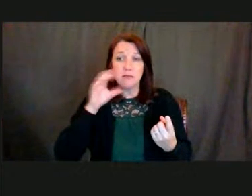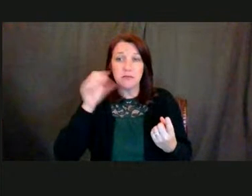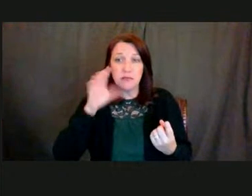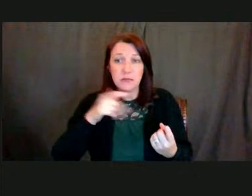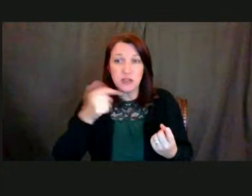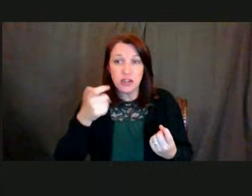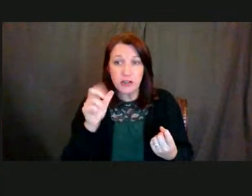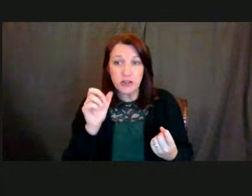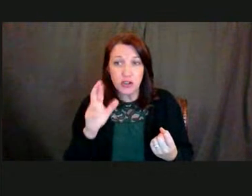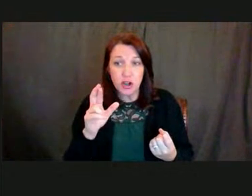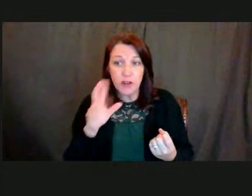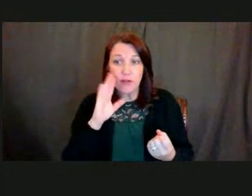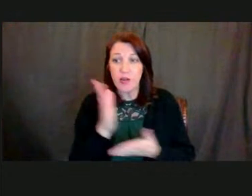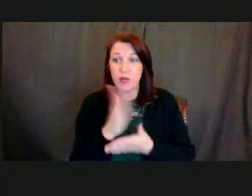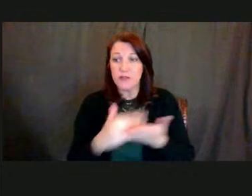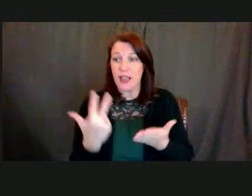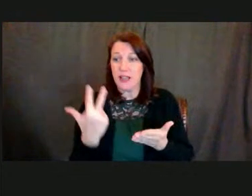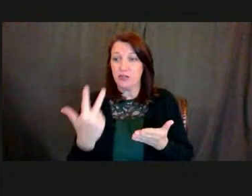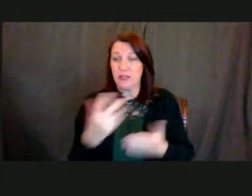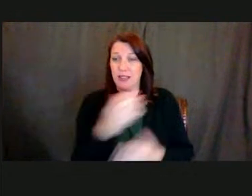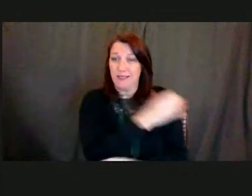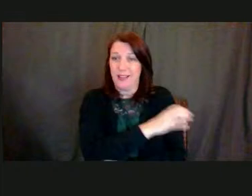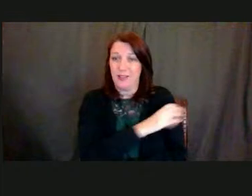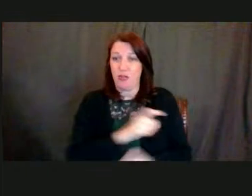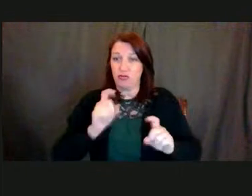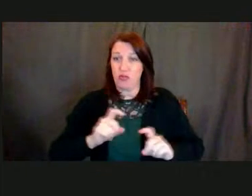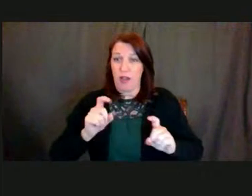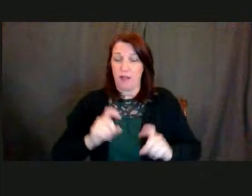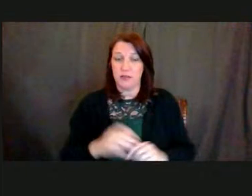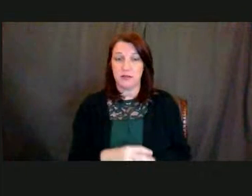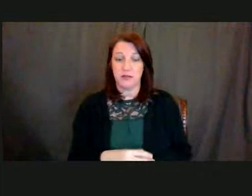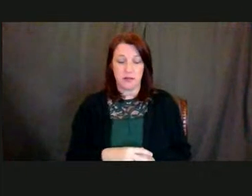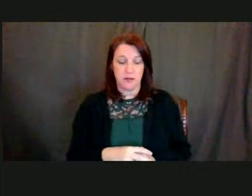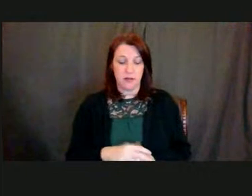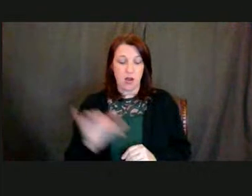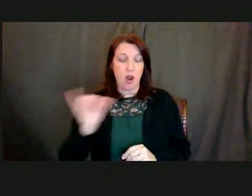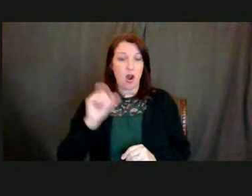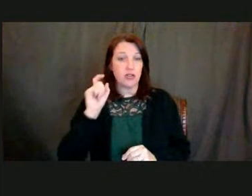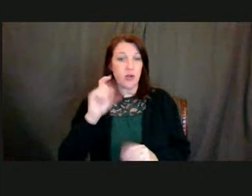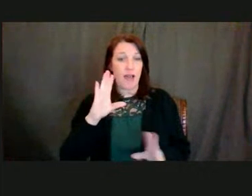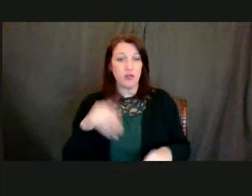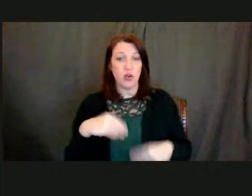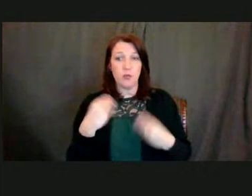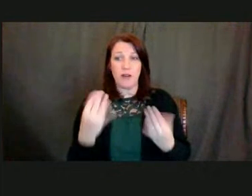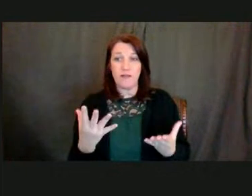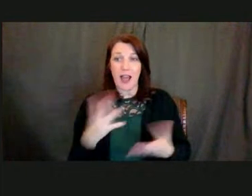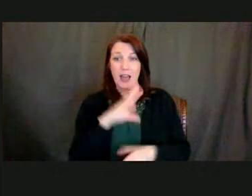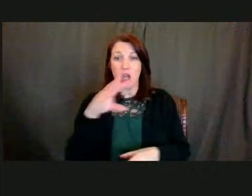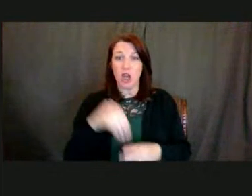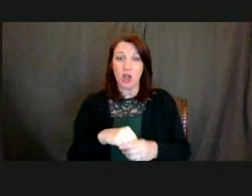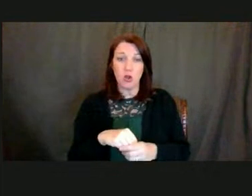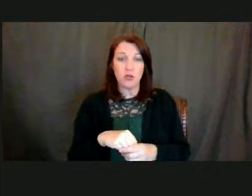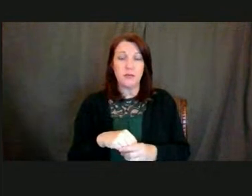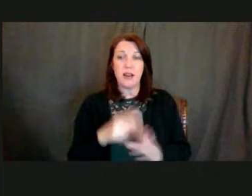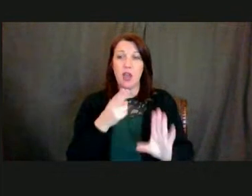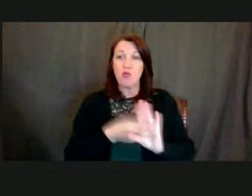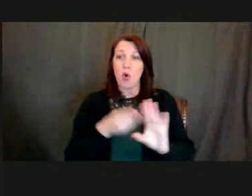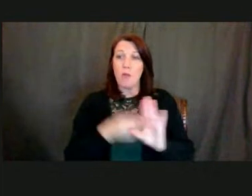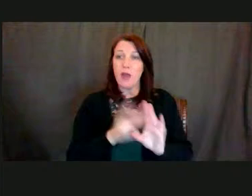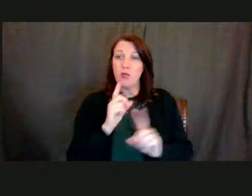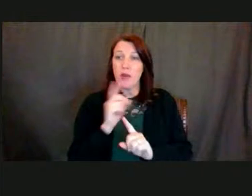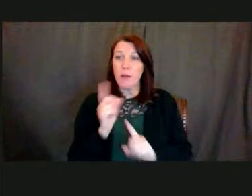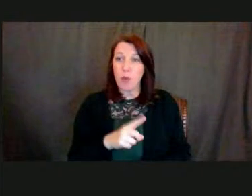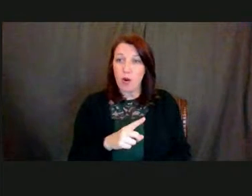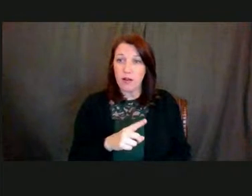phase 3 clinical trials. And then you also need to provide an inclusion enrollment report, and that inclusion